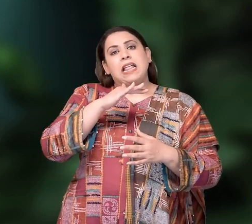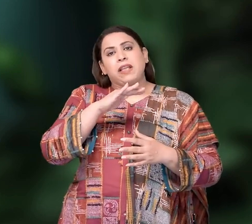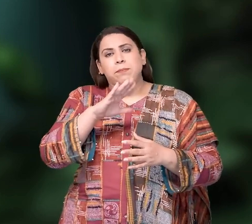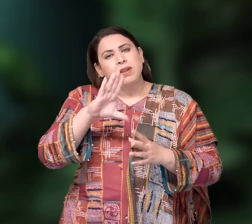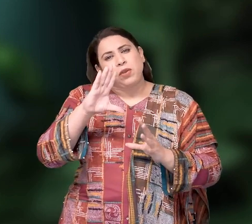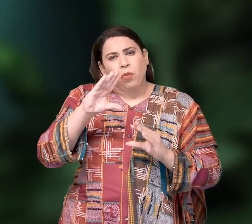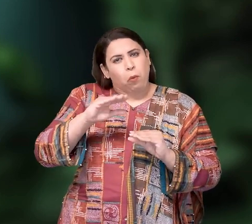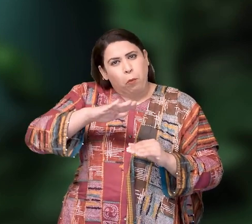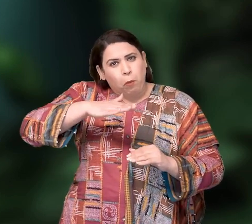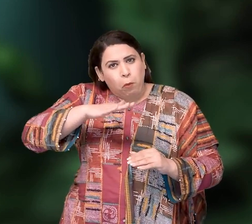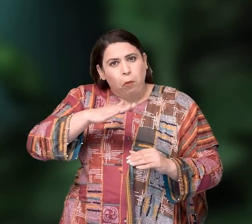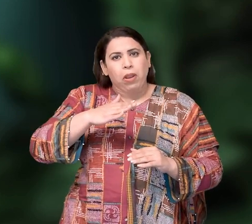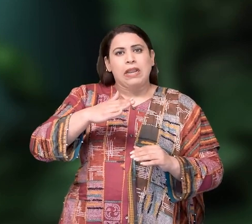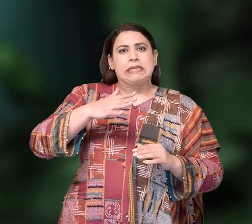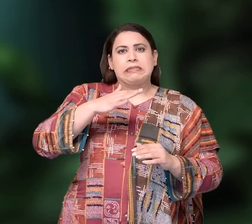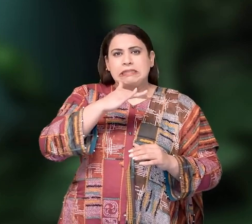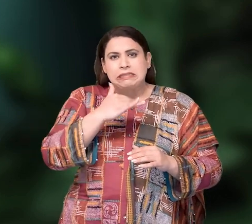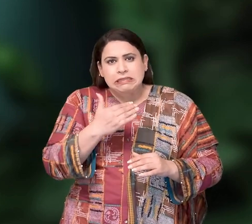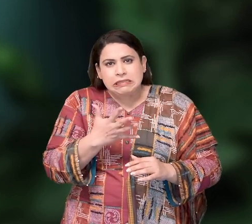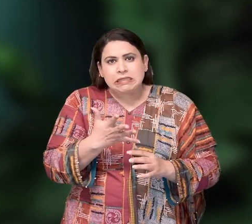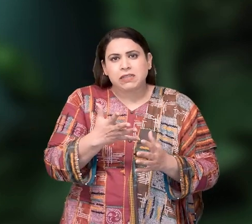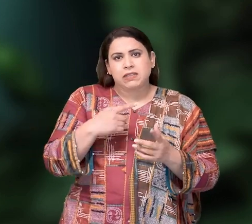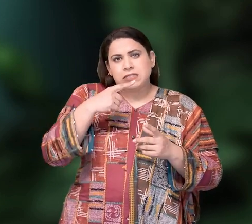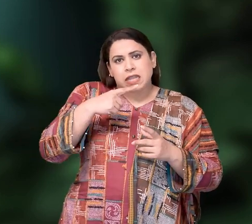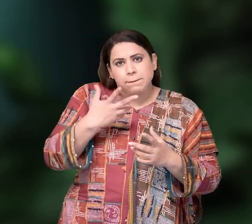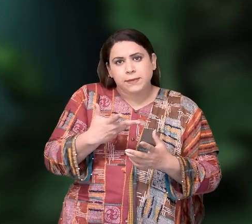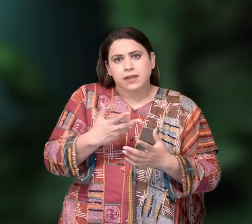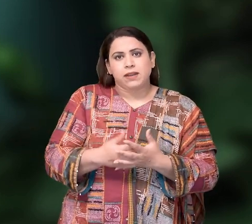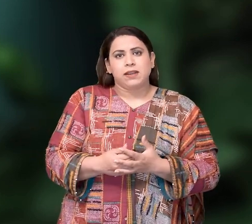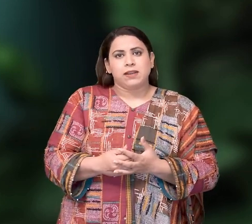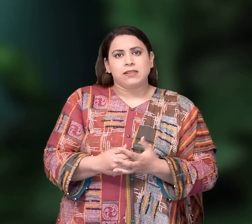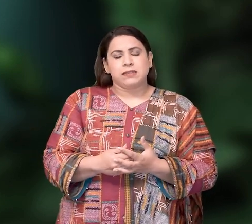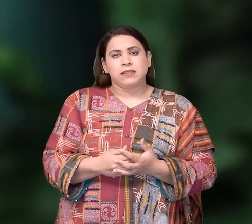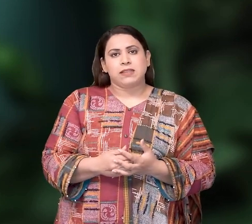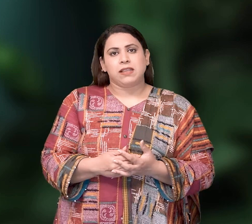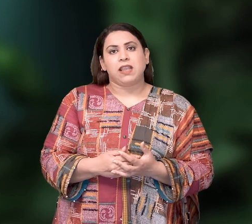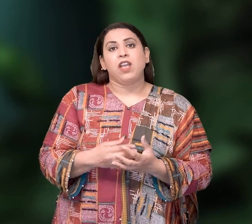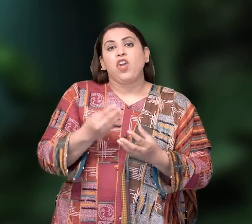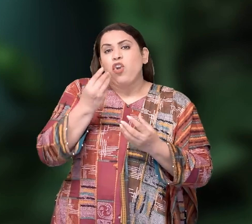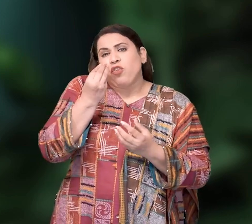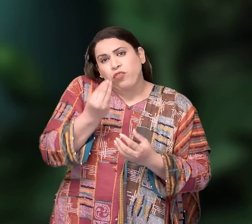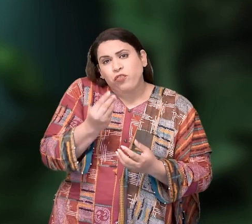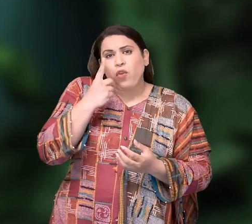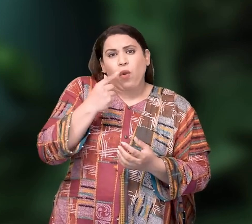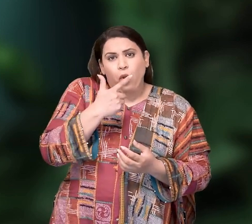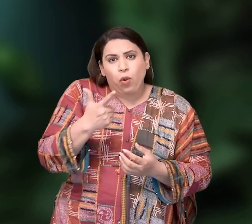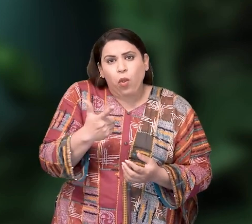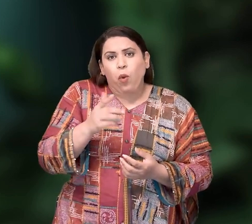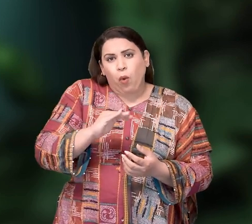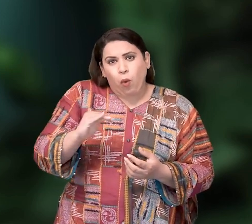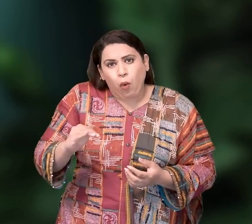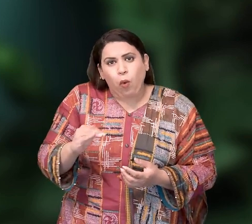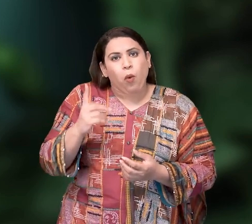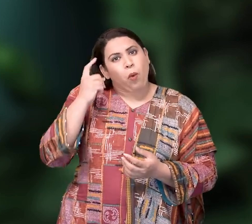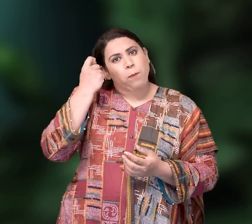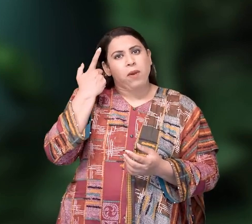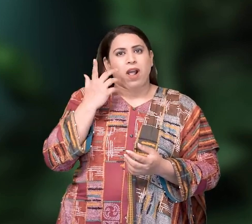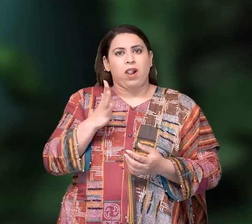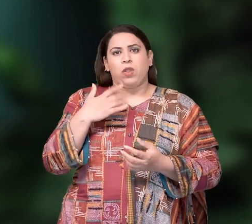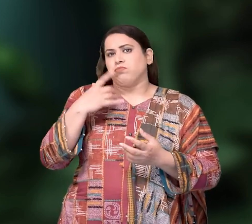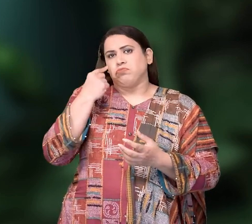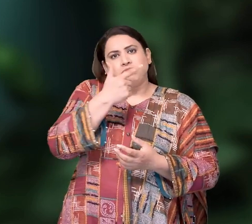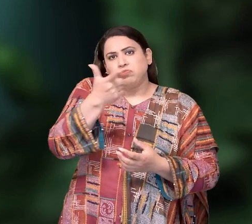language. It's slowly dying, and it's expected that by a few decades it will be completely wiped